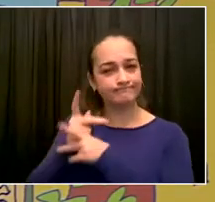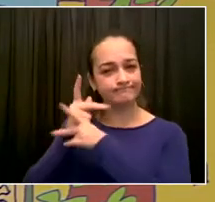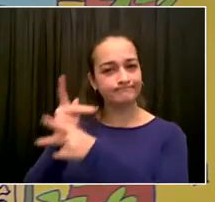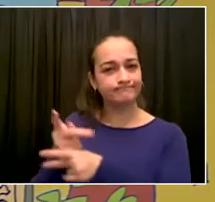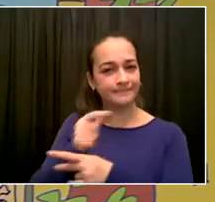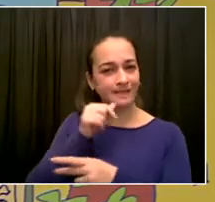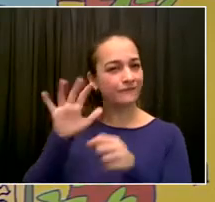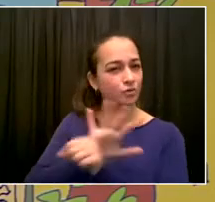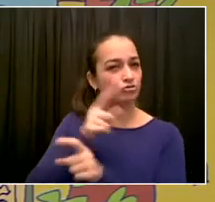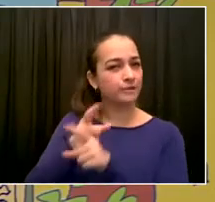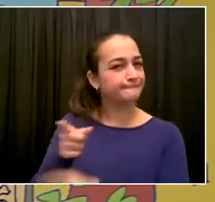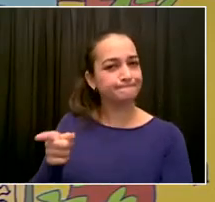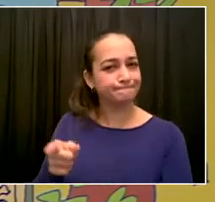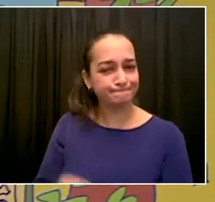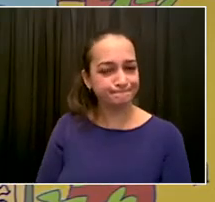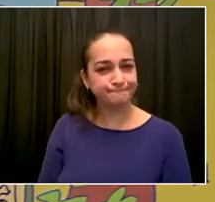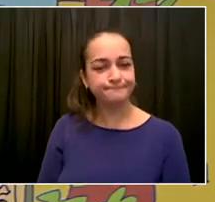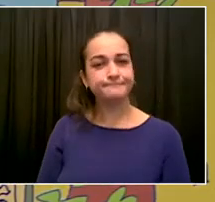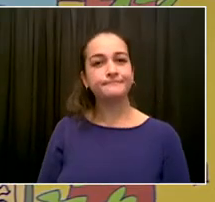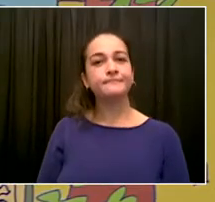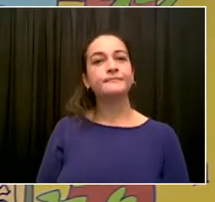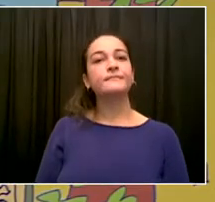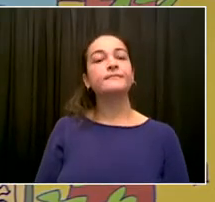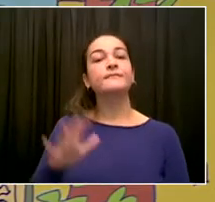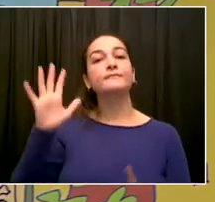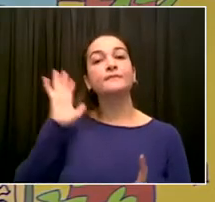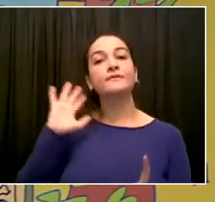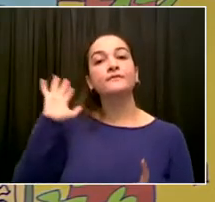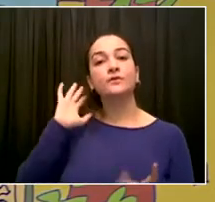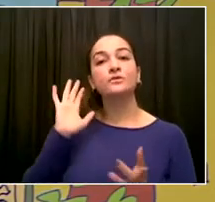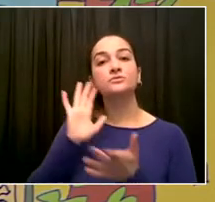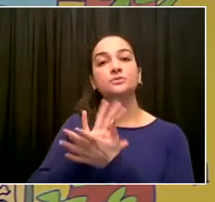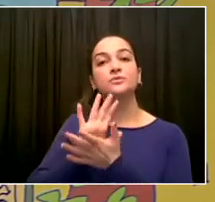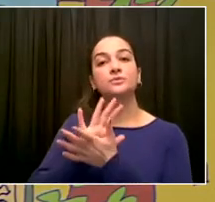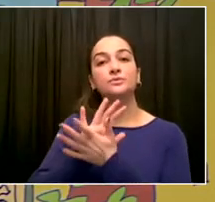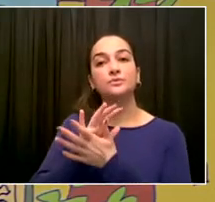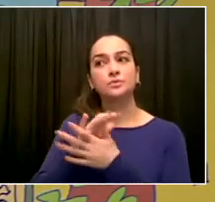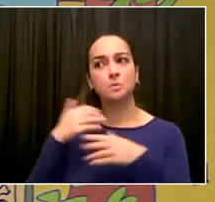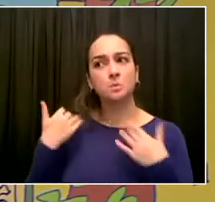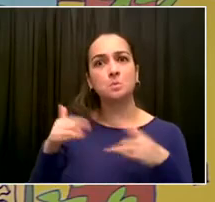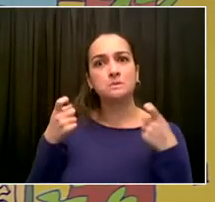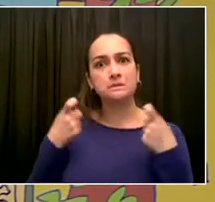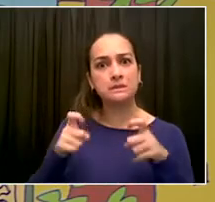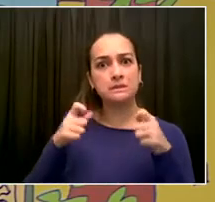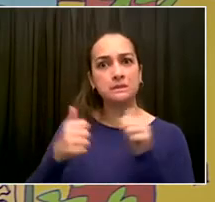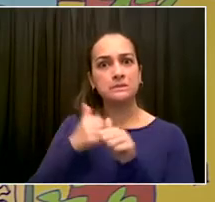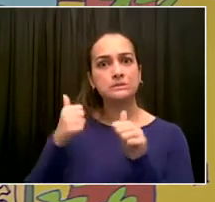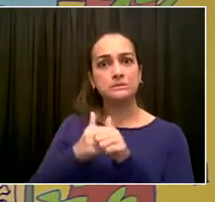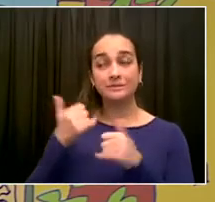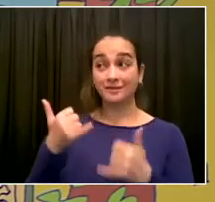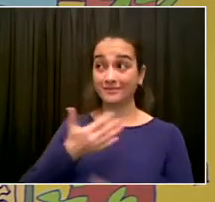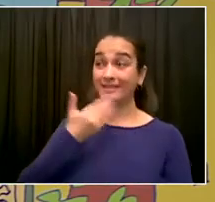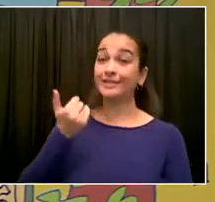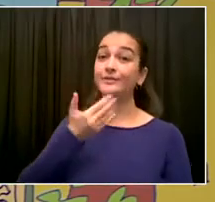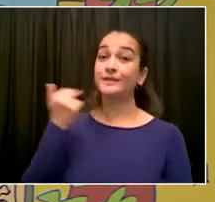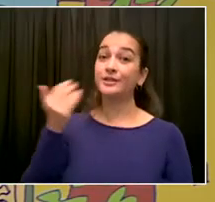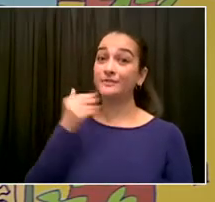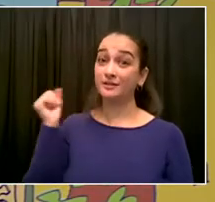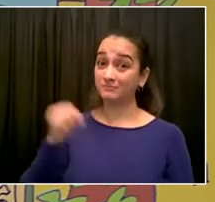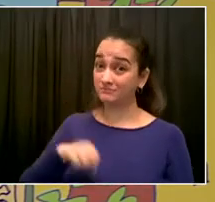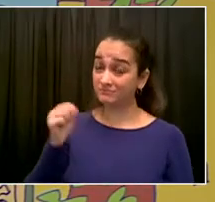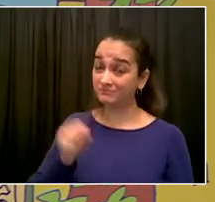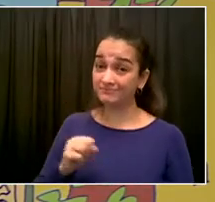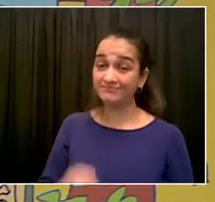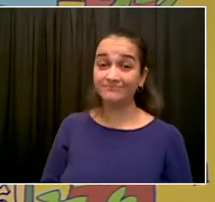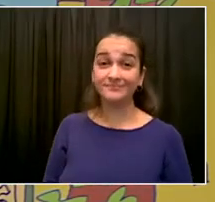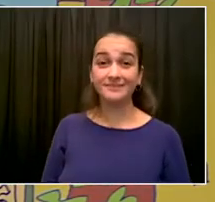be, much, much safer than they used to be. And I've looked at the current numbers, and they are very consistent with